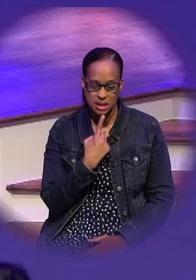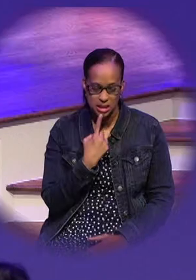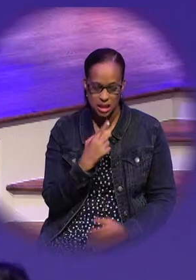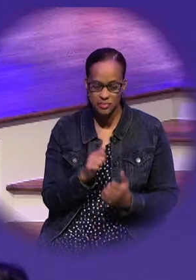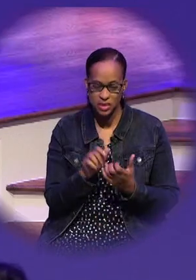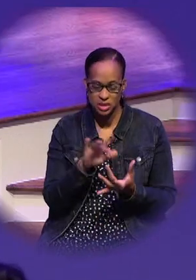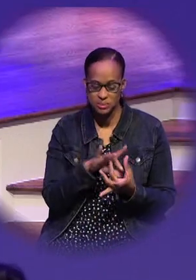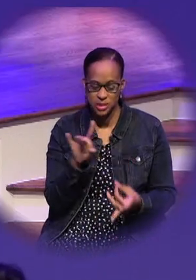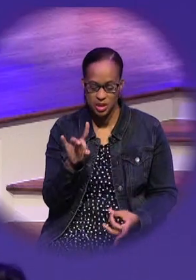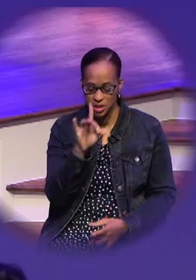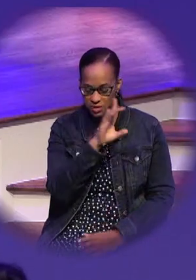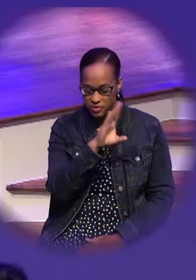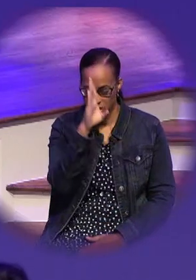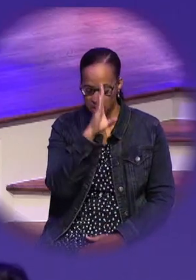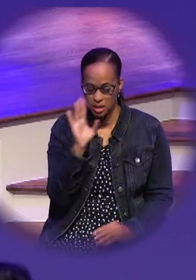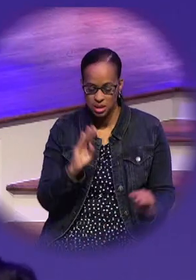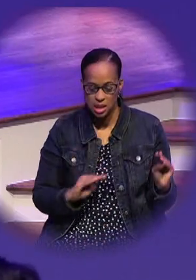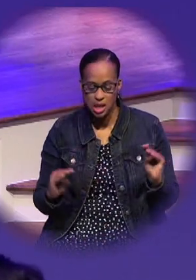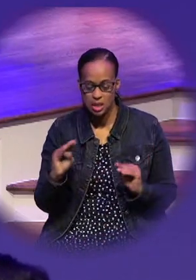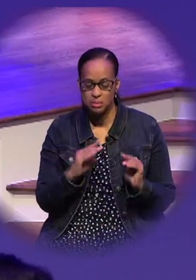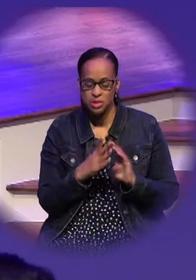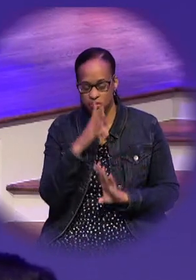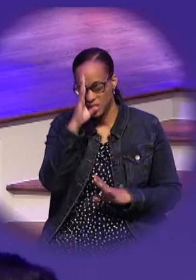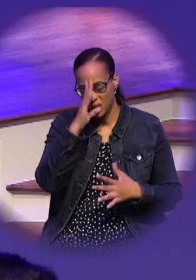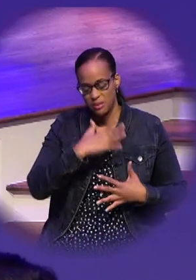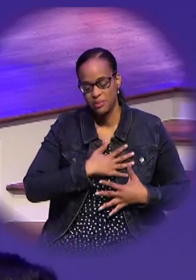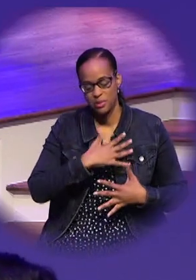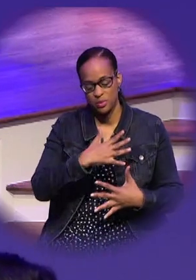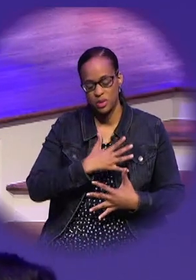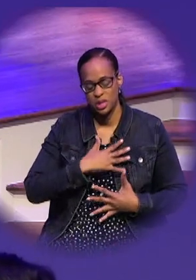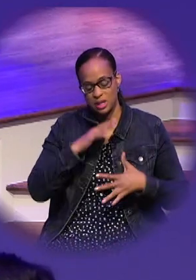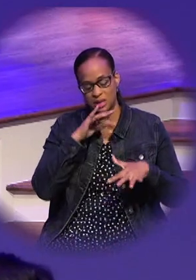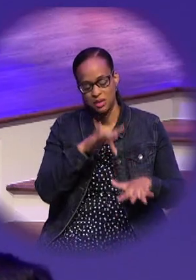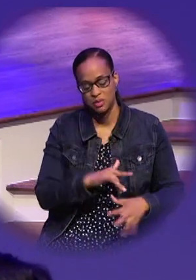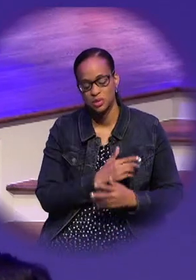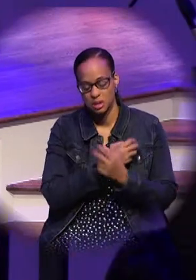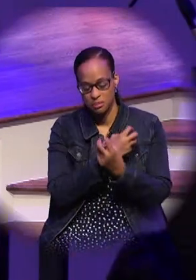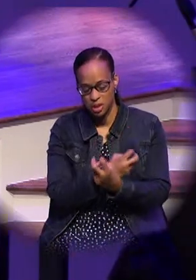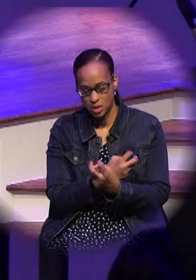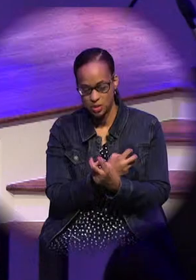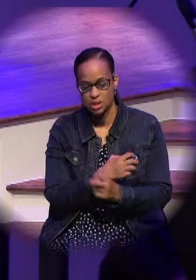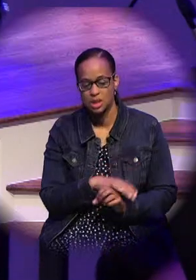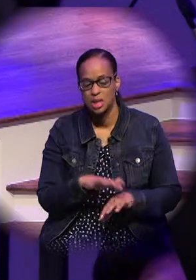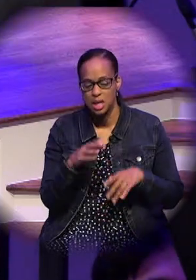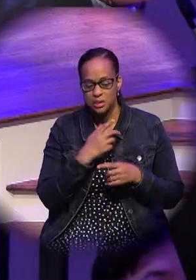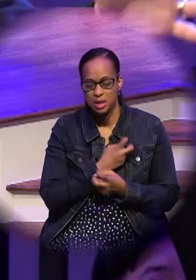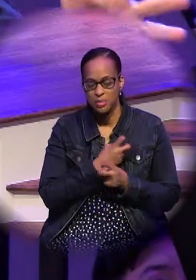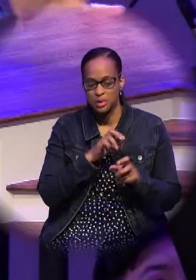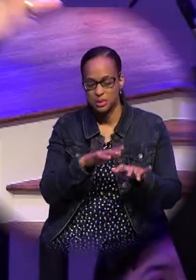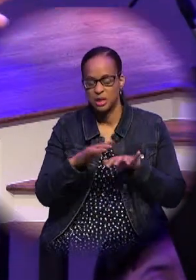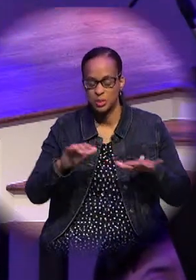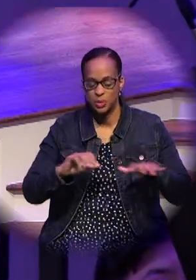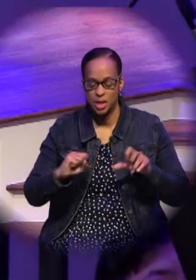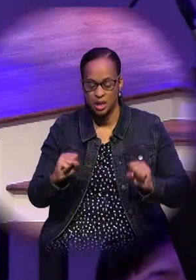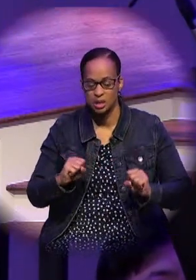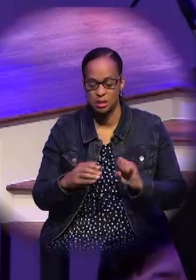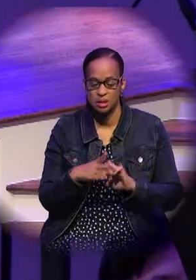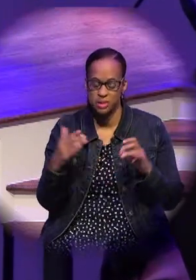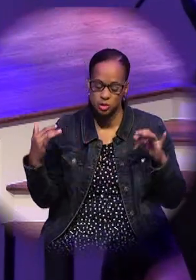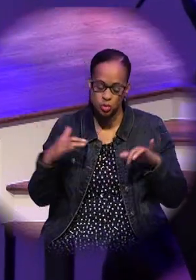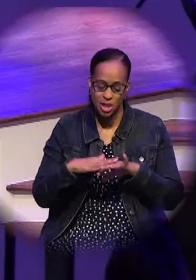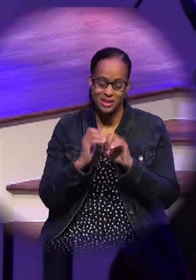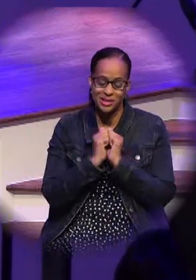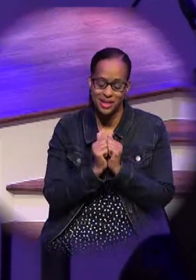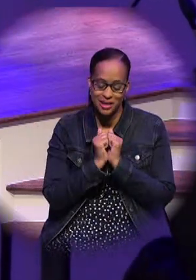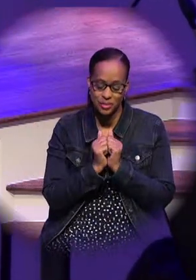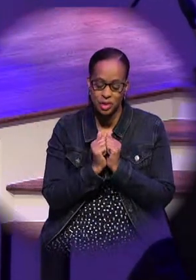Spirit of God began to move. God breathed on those bones, and the bones begin to rattle, and they begin to be drawn together